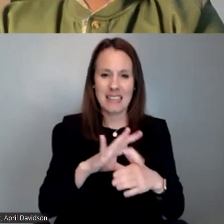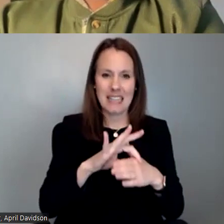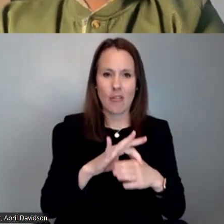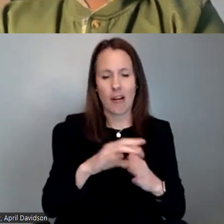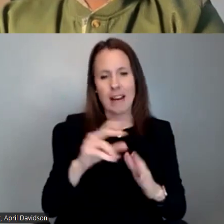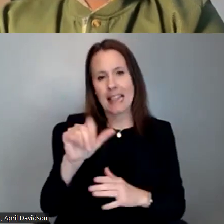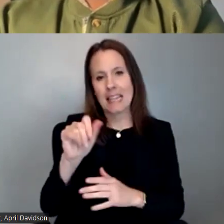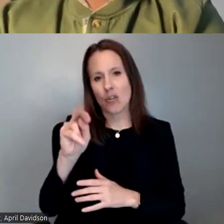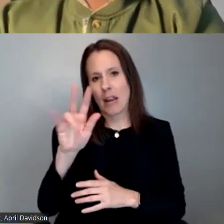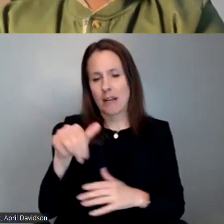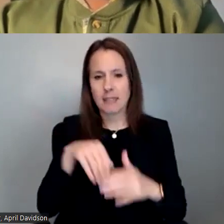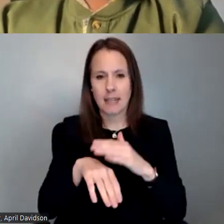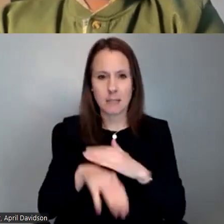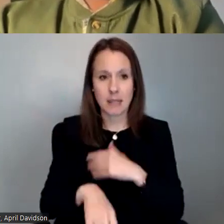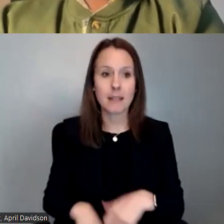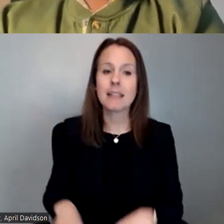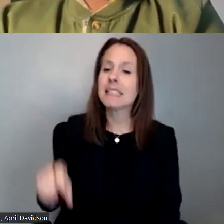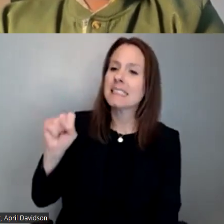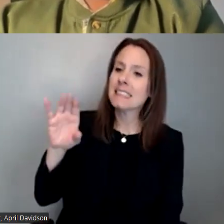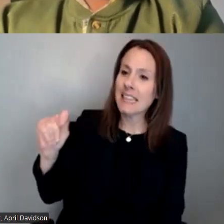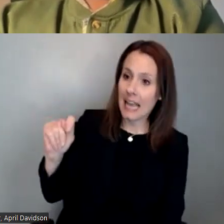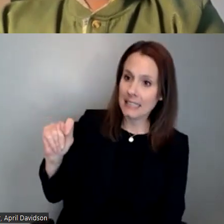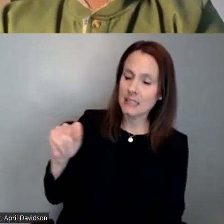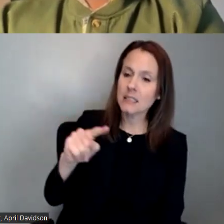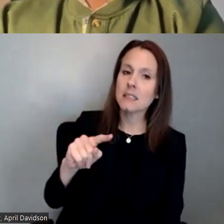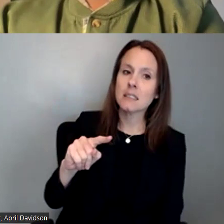Any thoughts? Tiara, this is Scott.